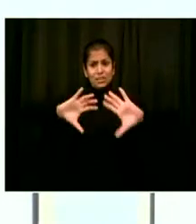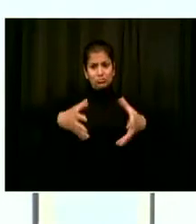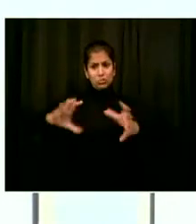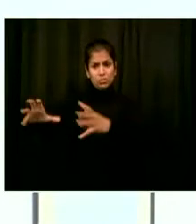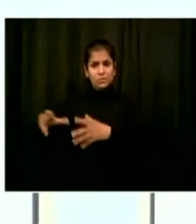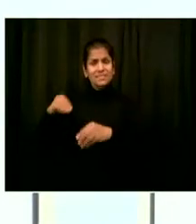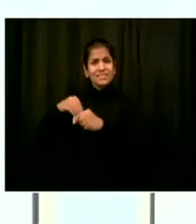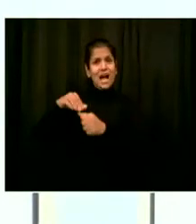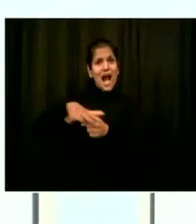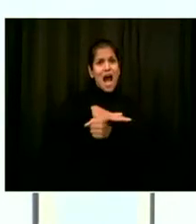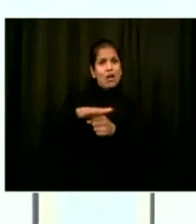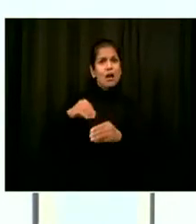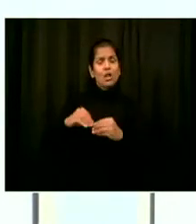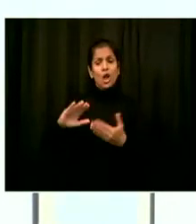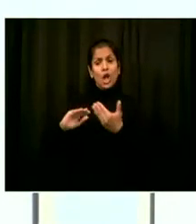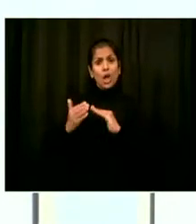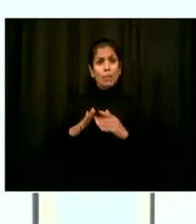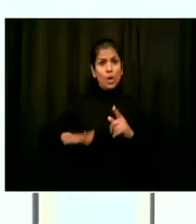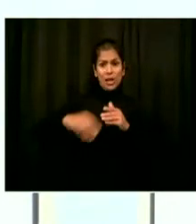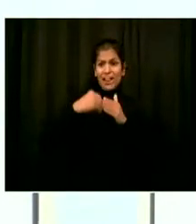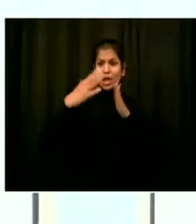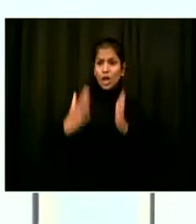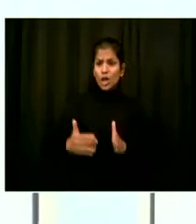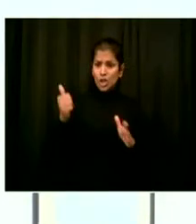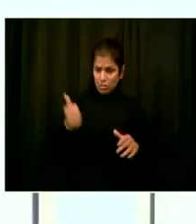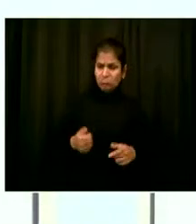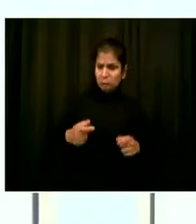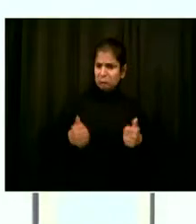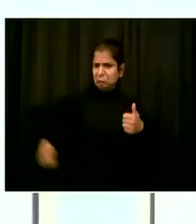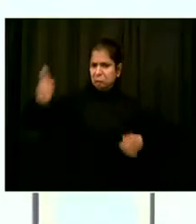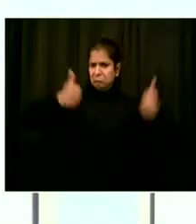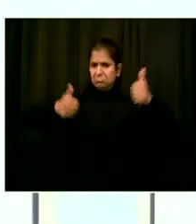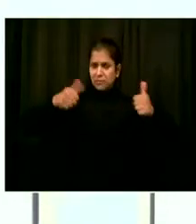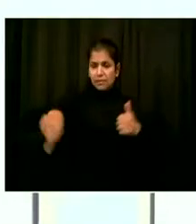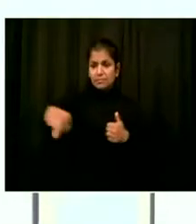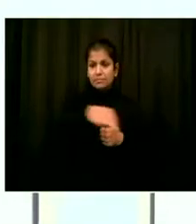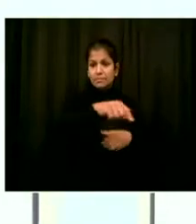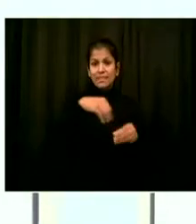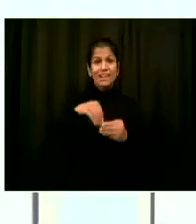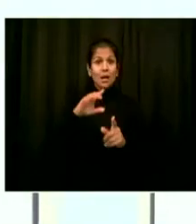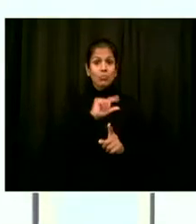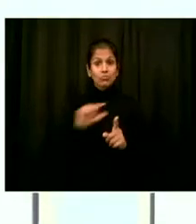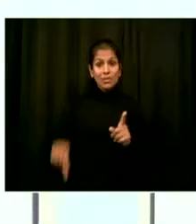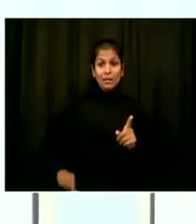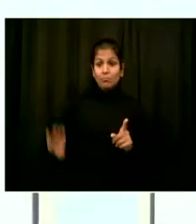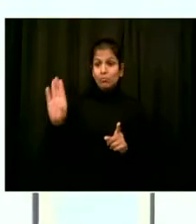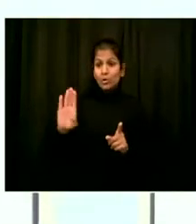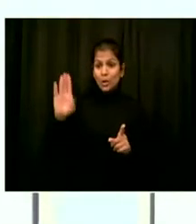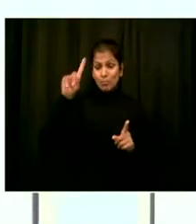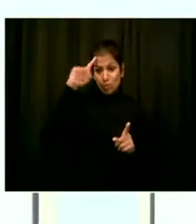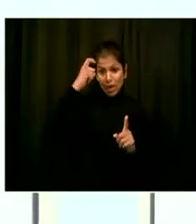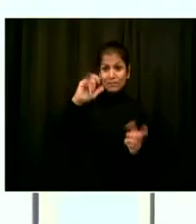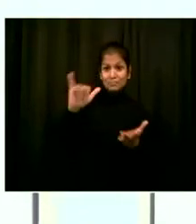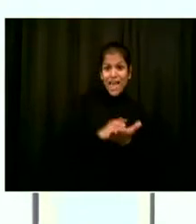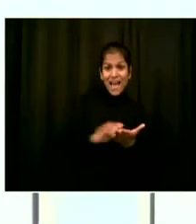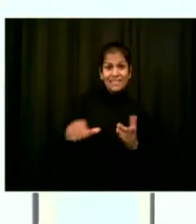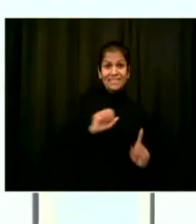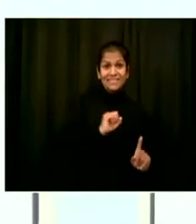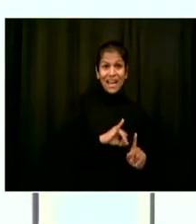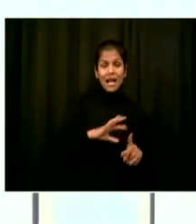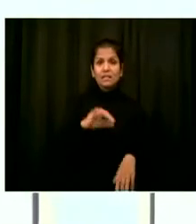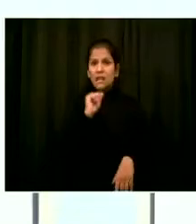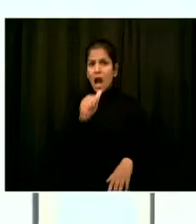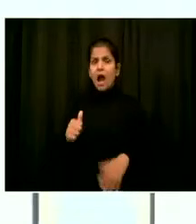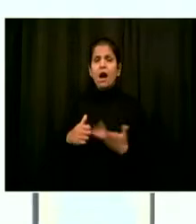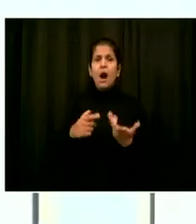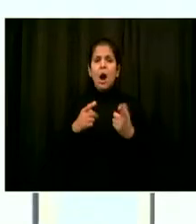they're Faith leaders or uh people who lead nonprofit community- based organizations um those are happening on uh you know